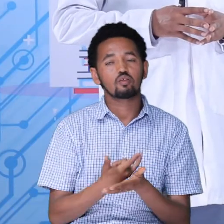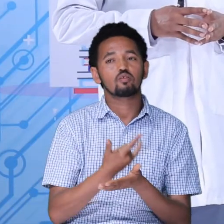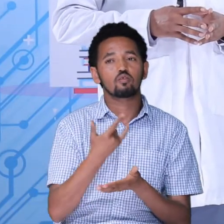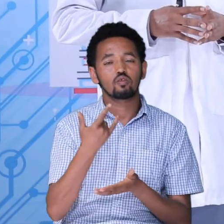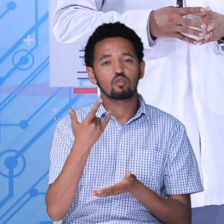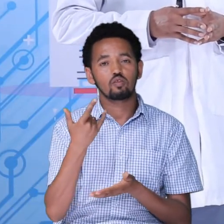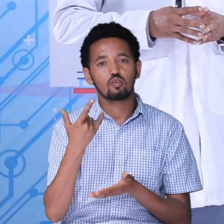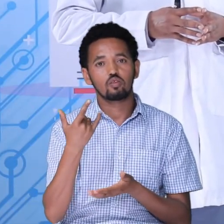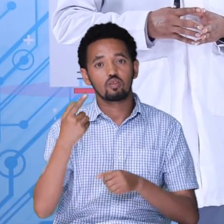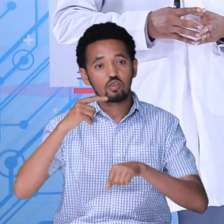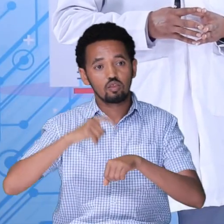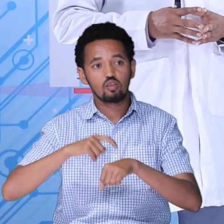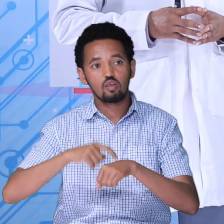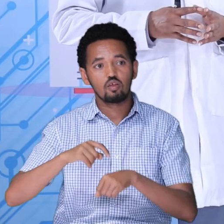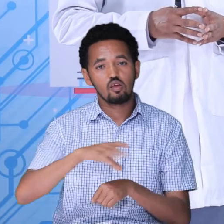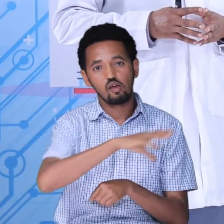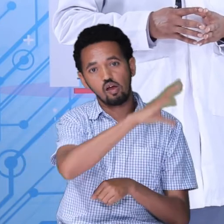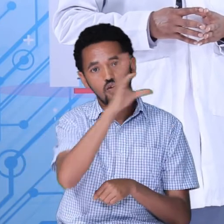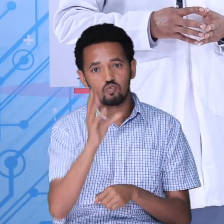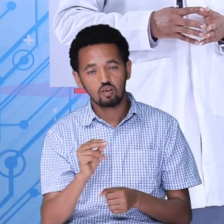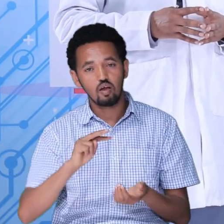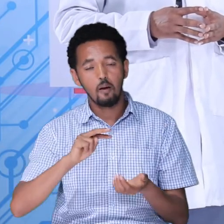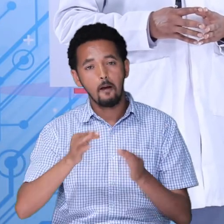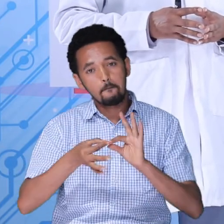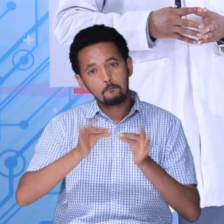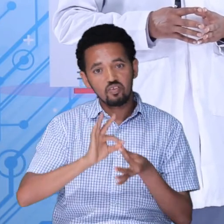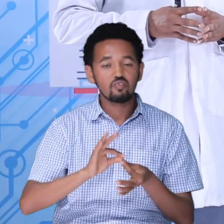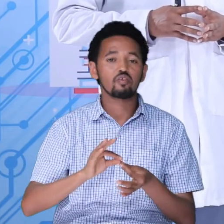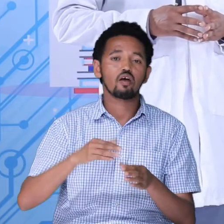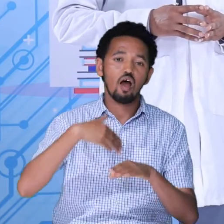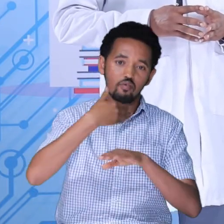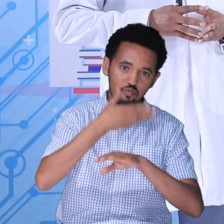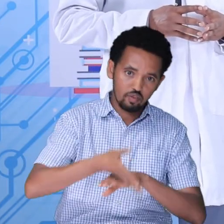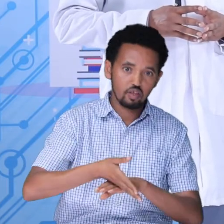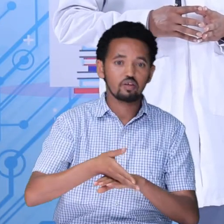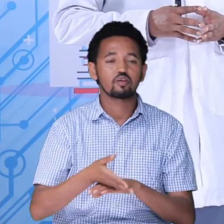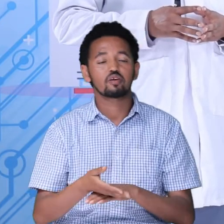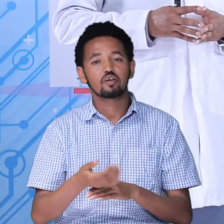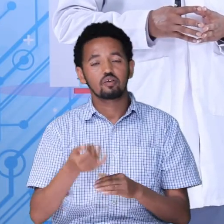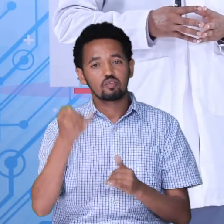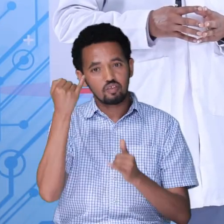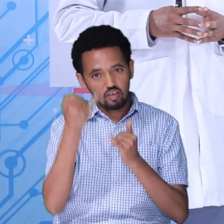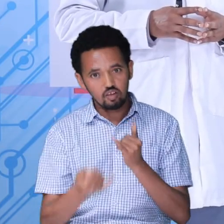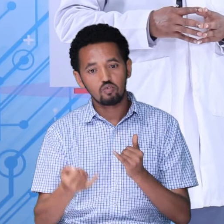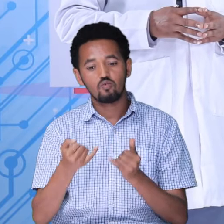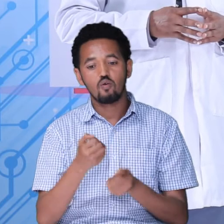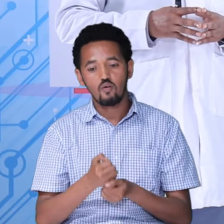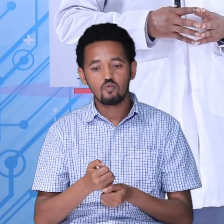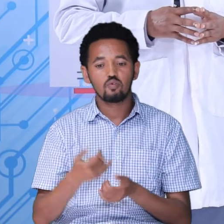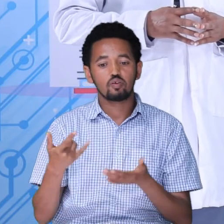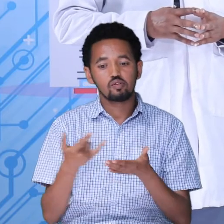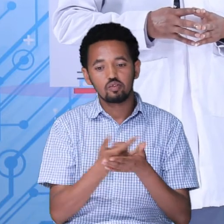The contemporary history of Africa means after the end of colonialism.